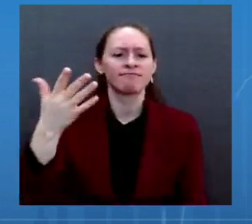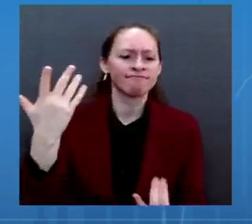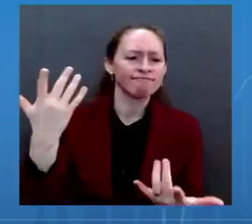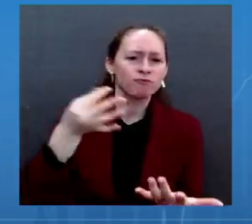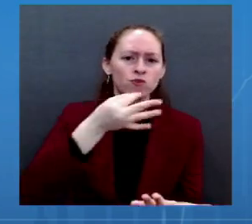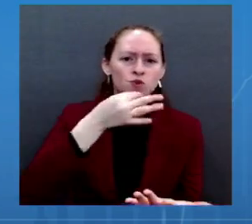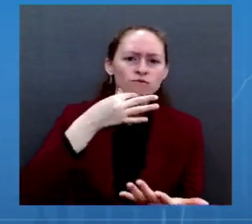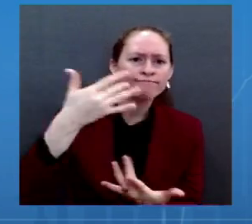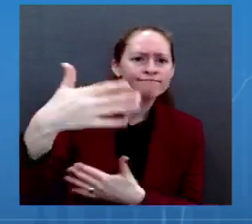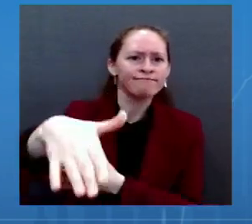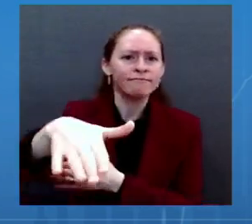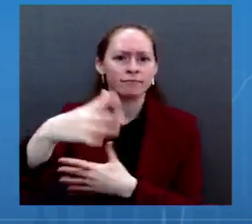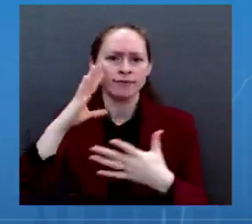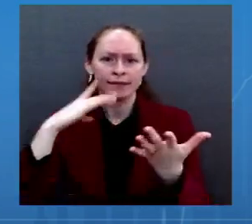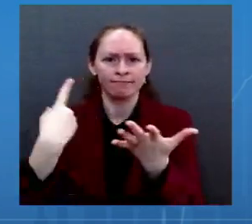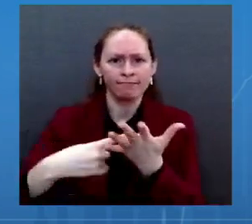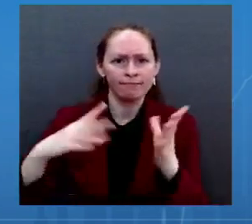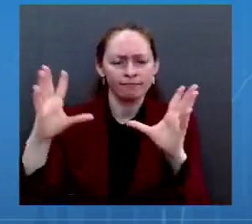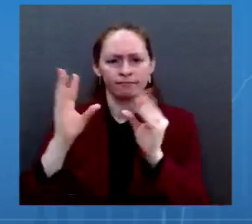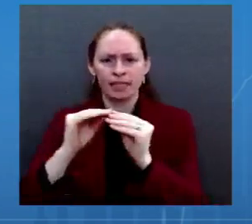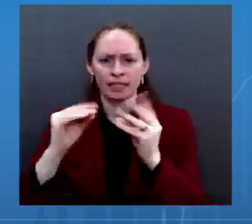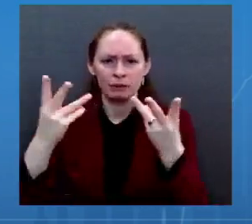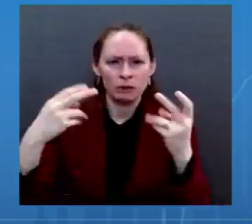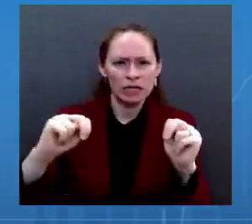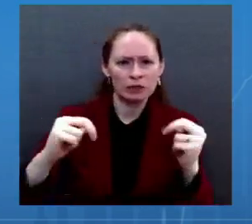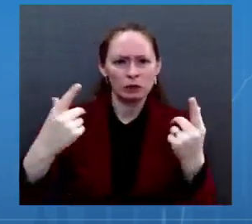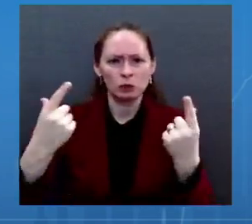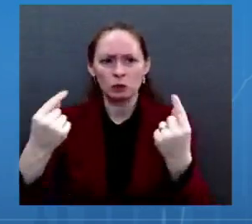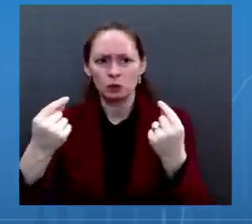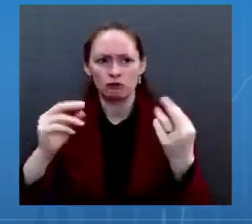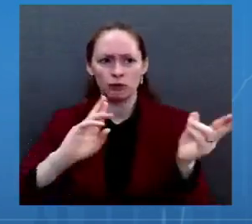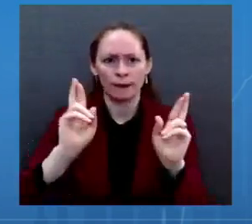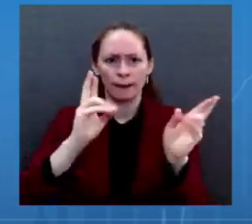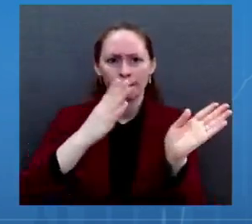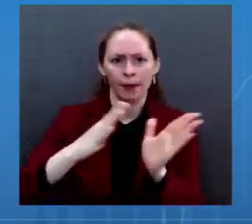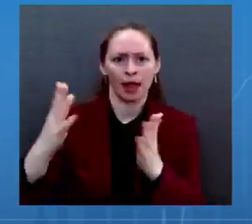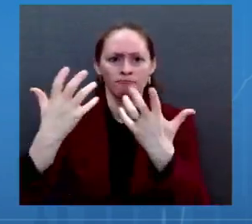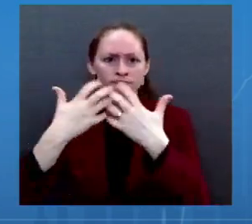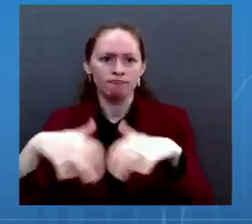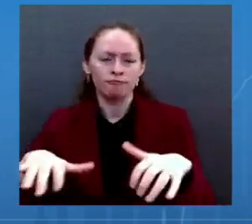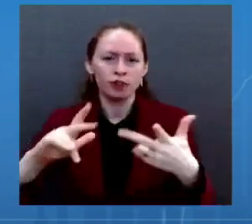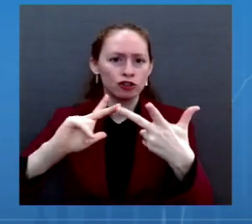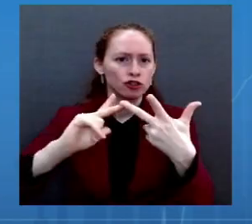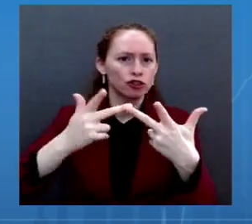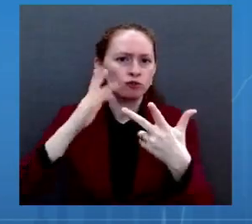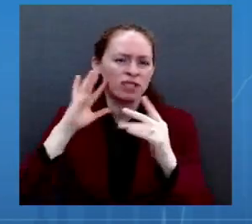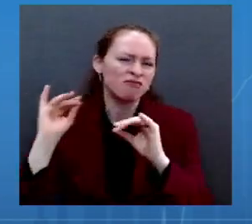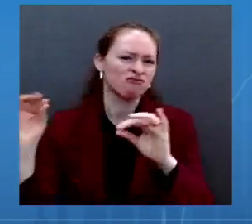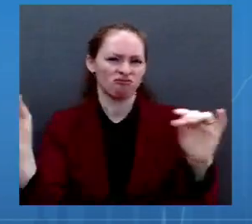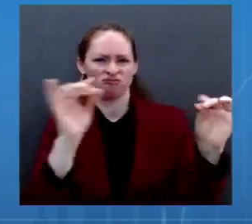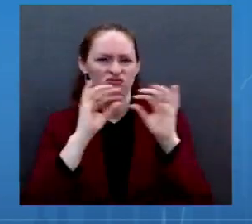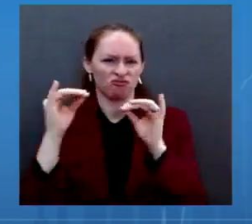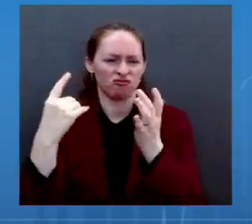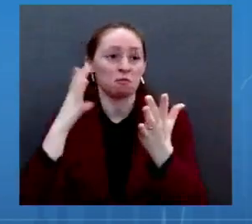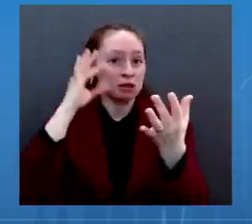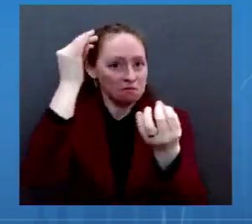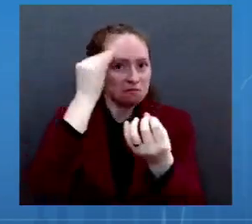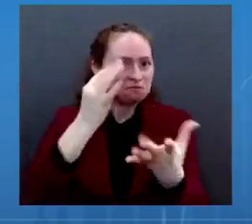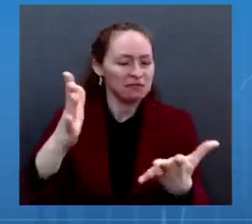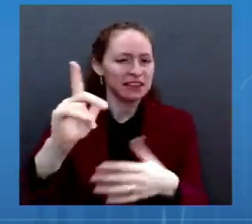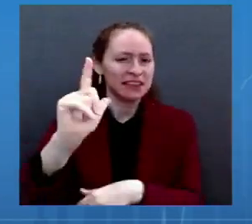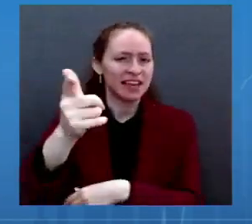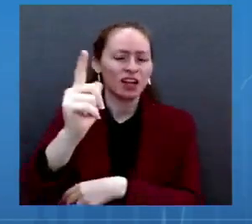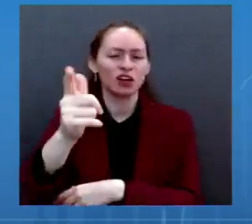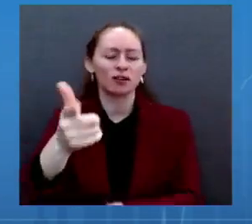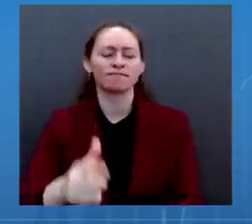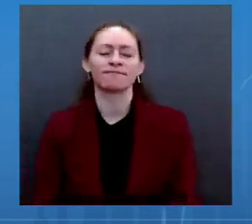reporters who have children are asking this: what about kids from 6 months to 5 years? Those studies are ongoing